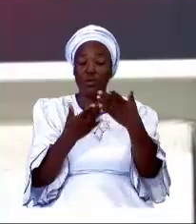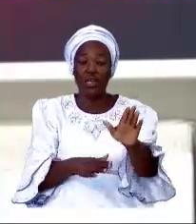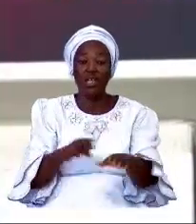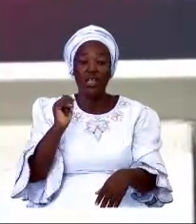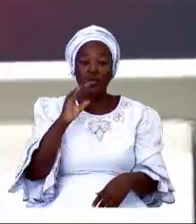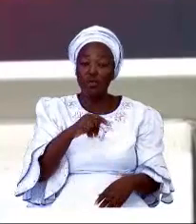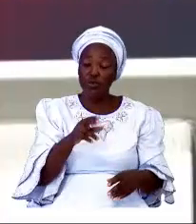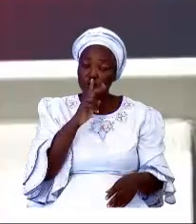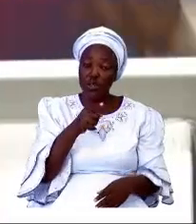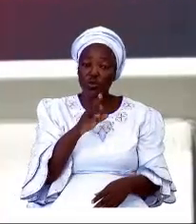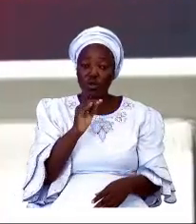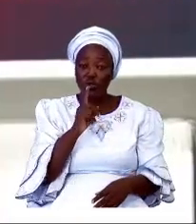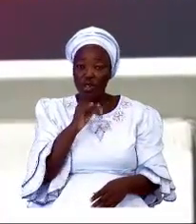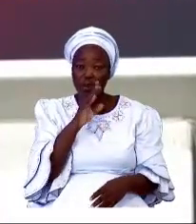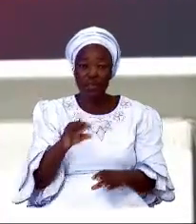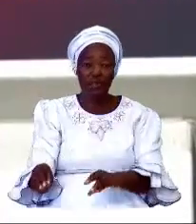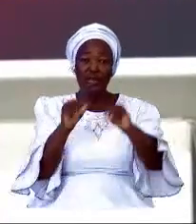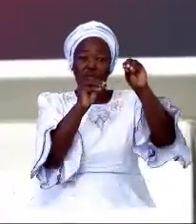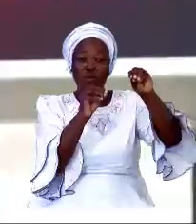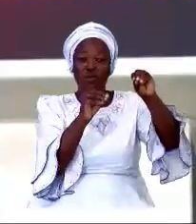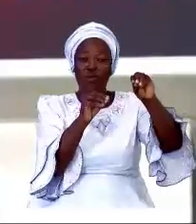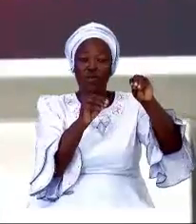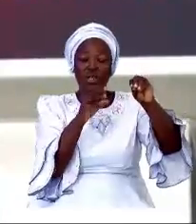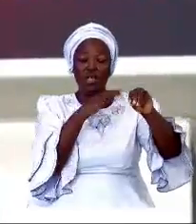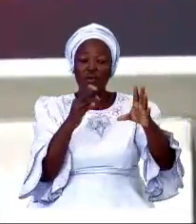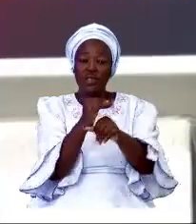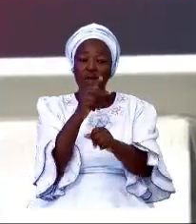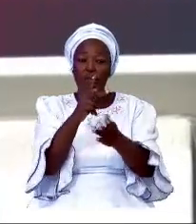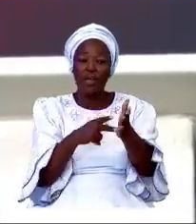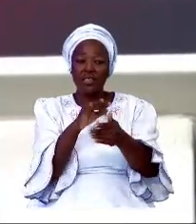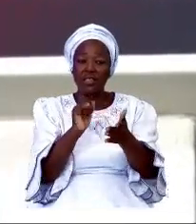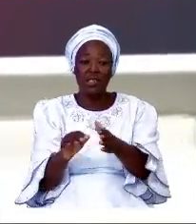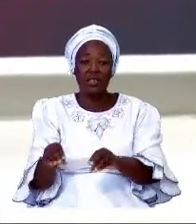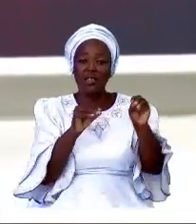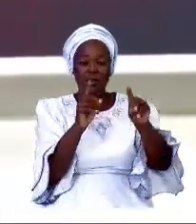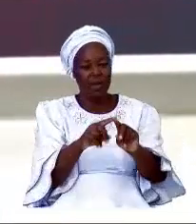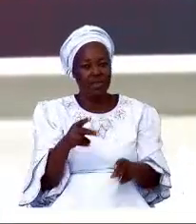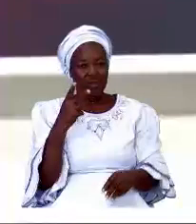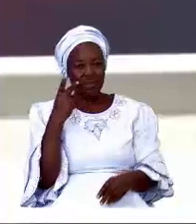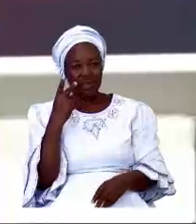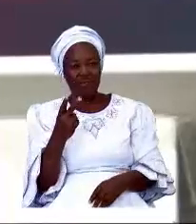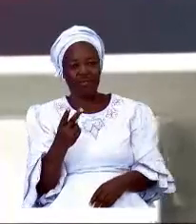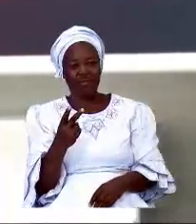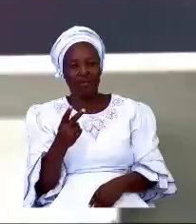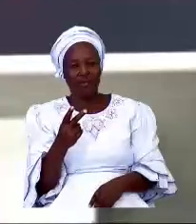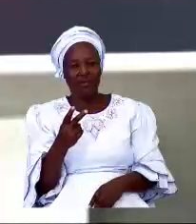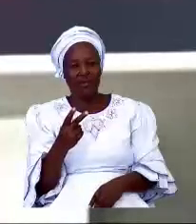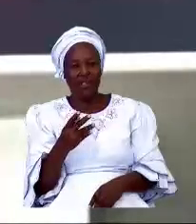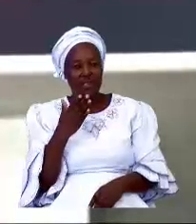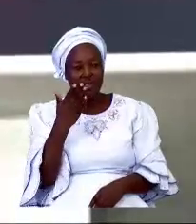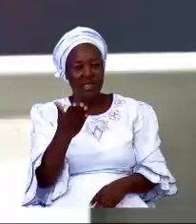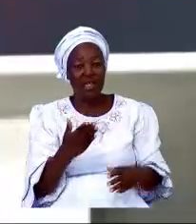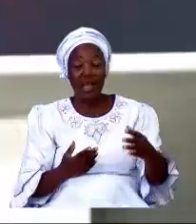to die. He was going to take part in the rapture. They went still and talked.